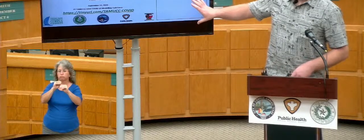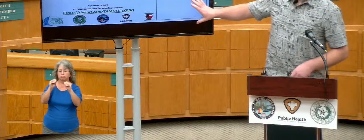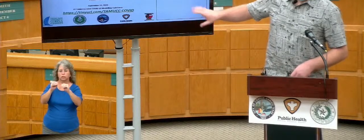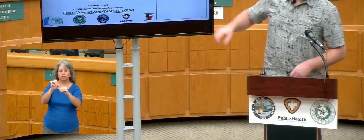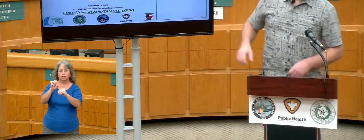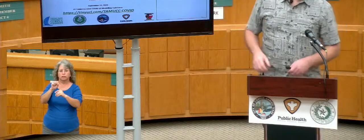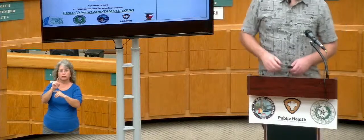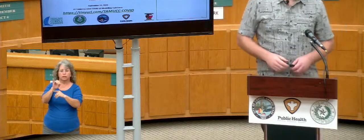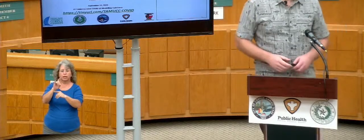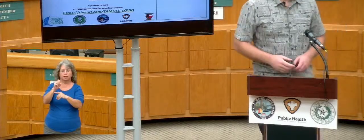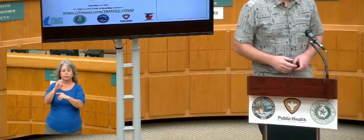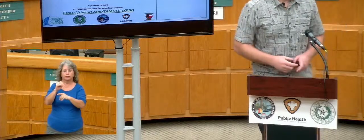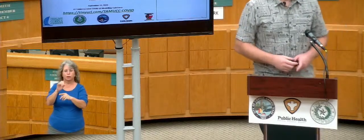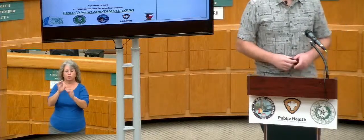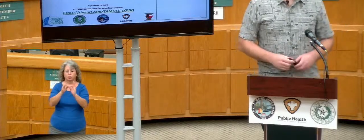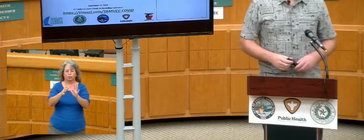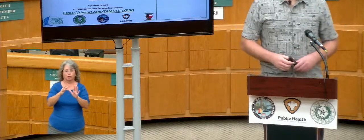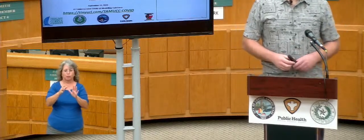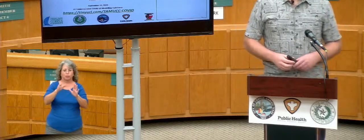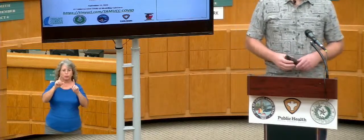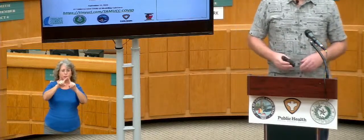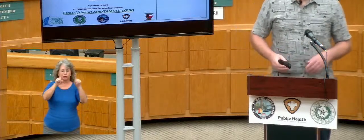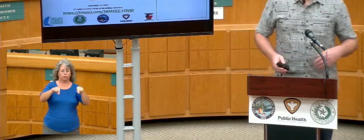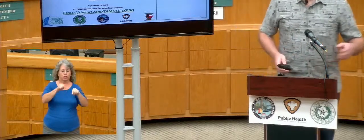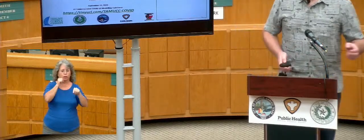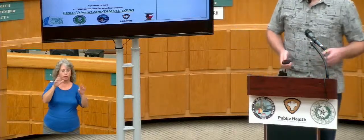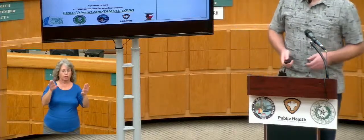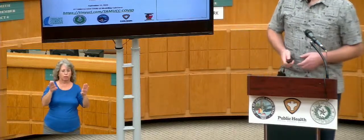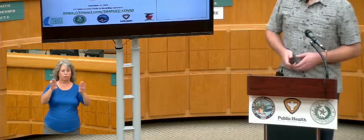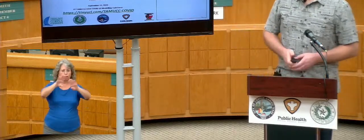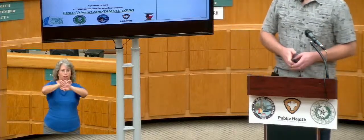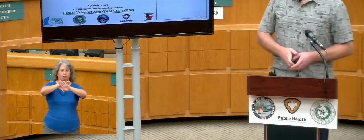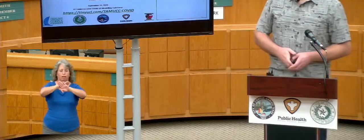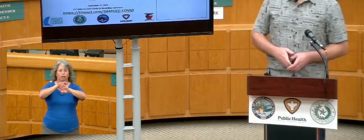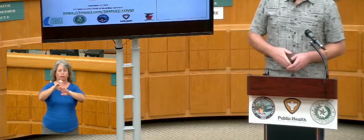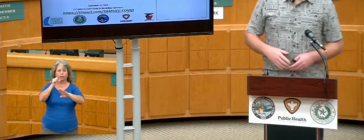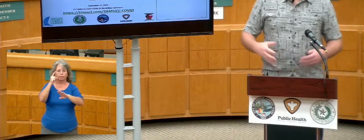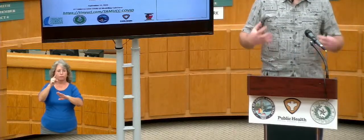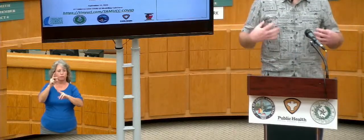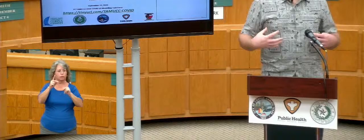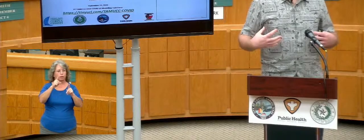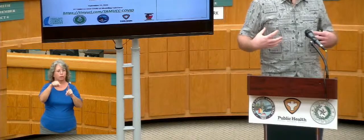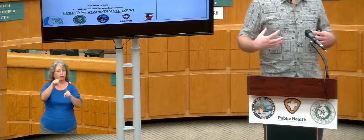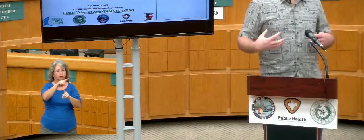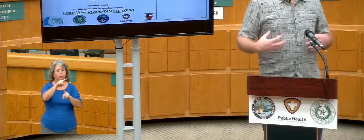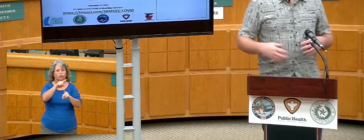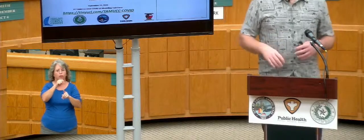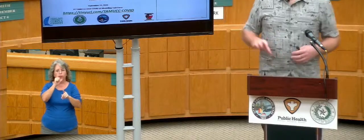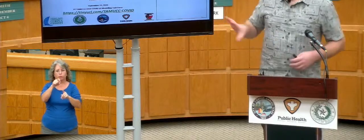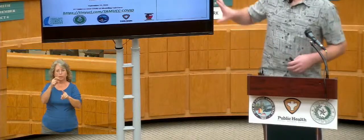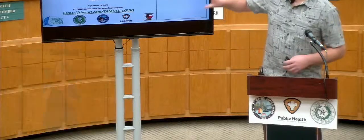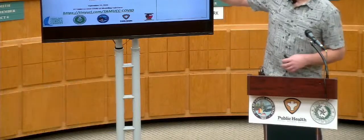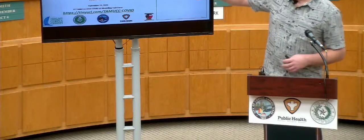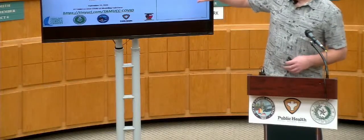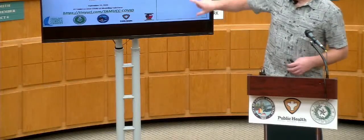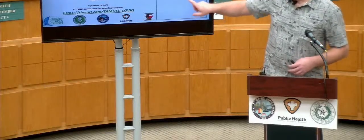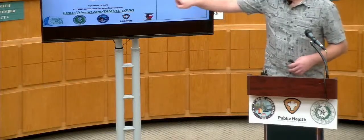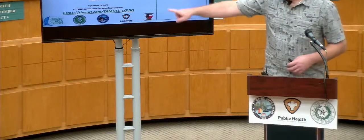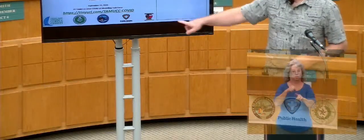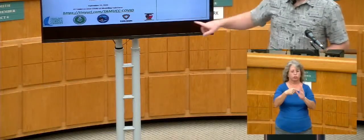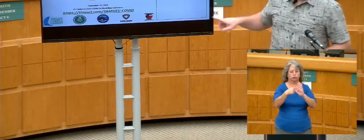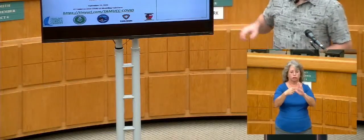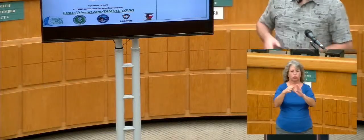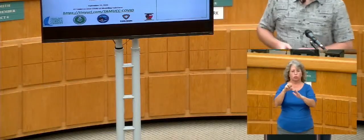so that they wouldn't get covered over by the interpreter. So for the people that are projecting this, you don't need to show